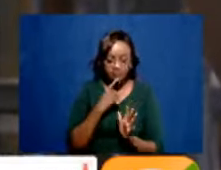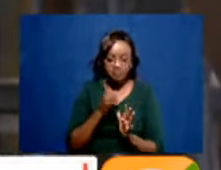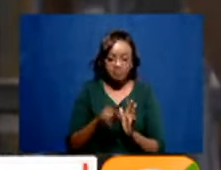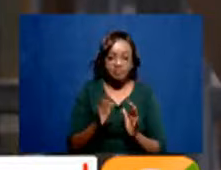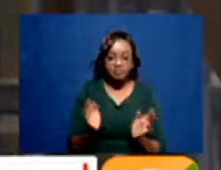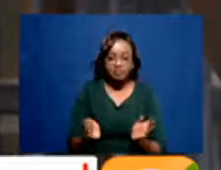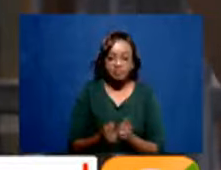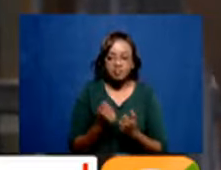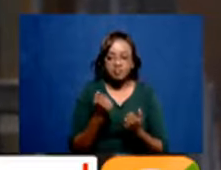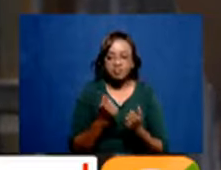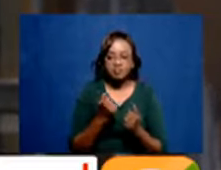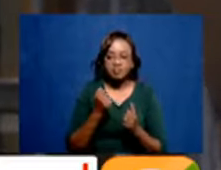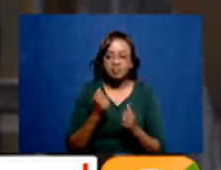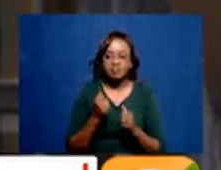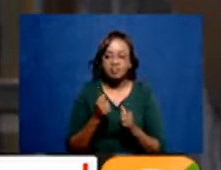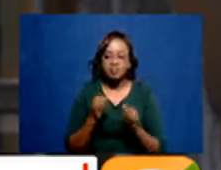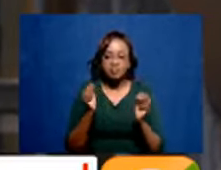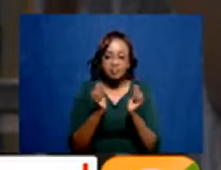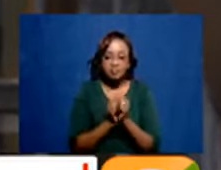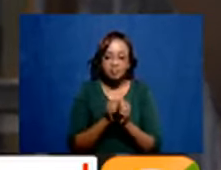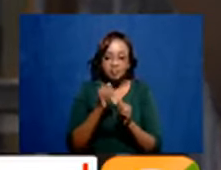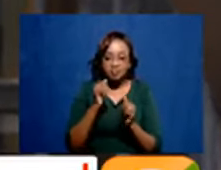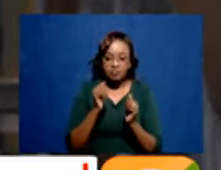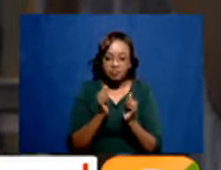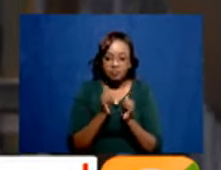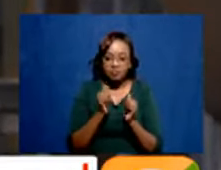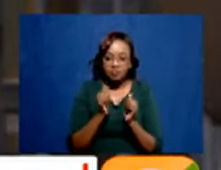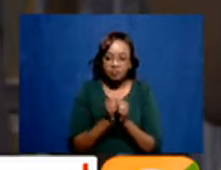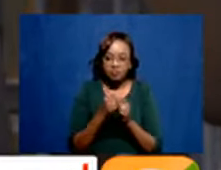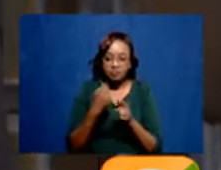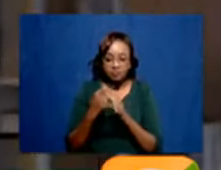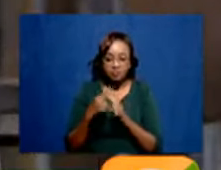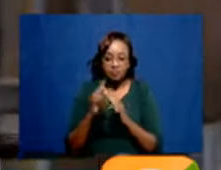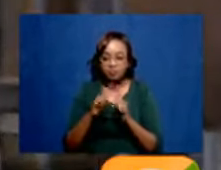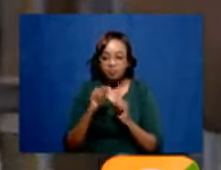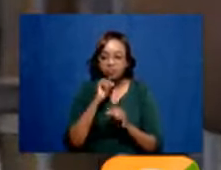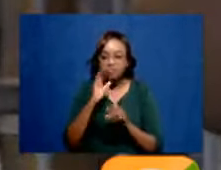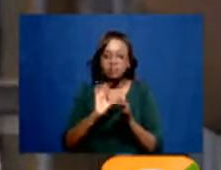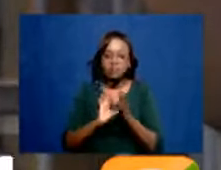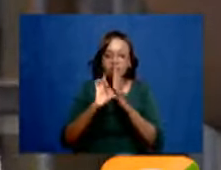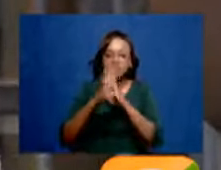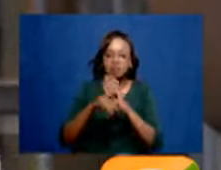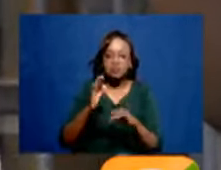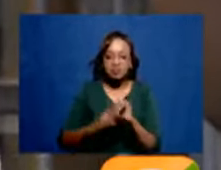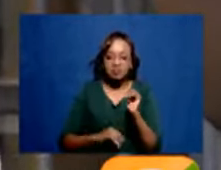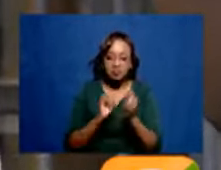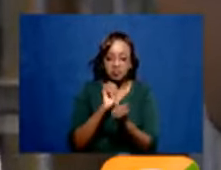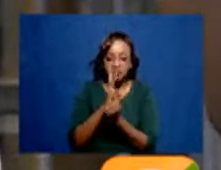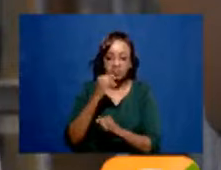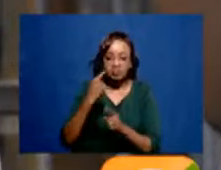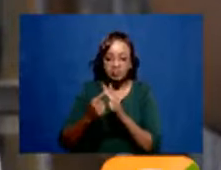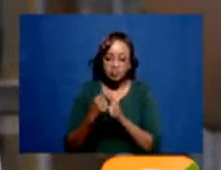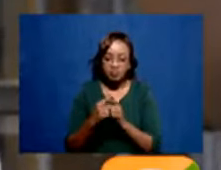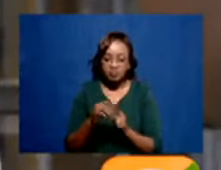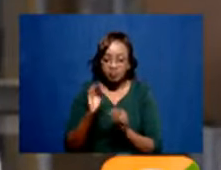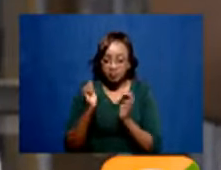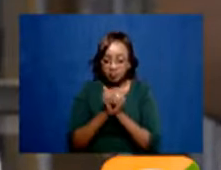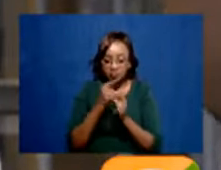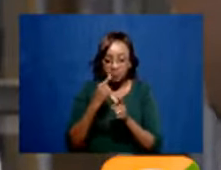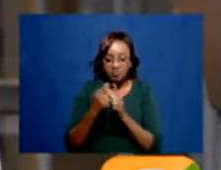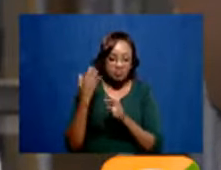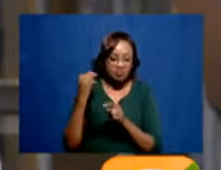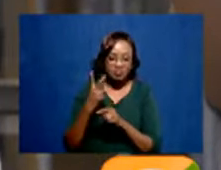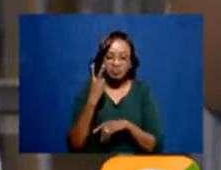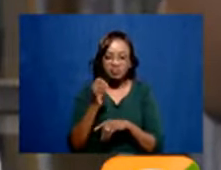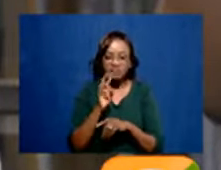done at least 10 years, but not later than 12 years. Now, 10 years came in the year 2022,